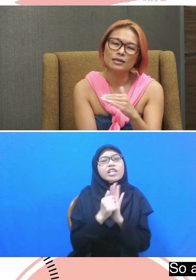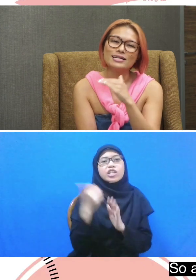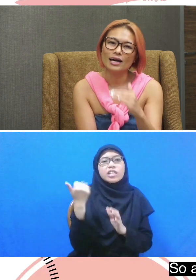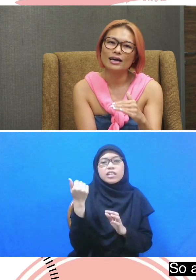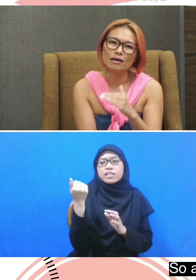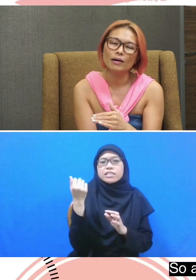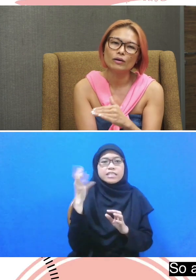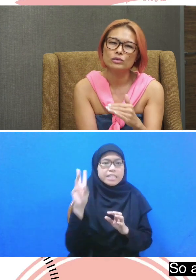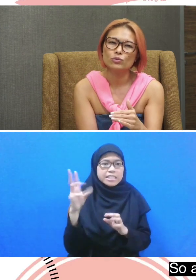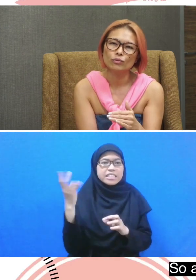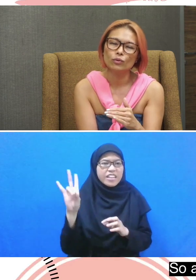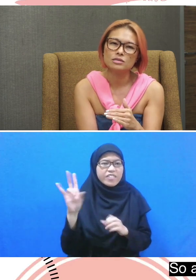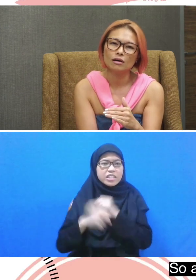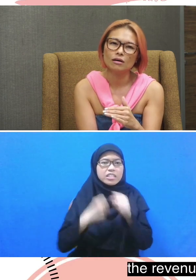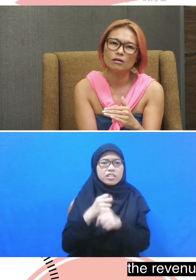time, the entire empire